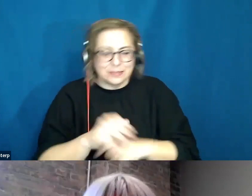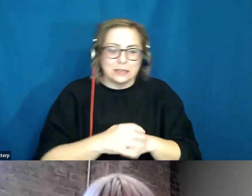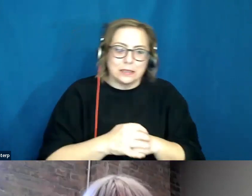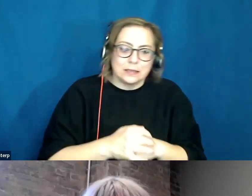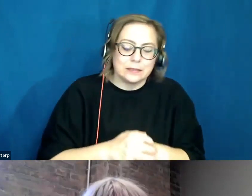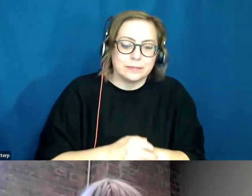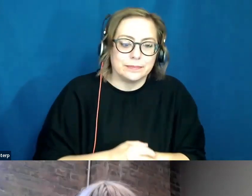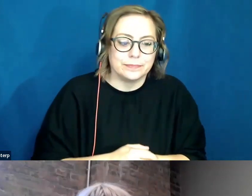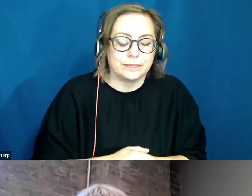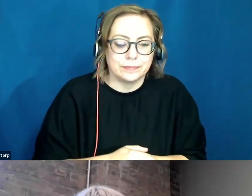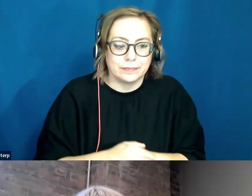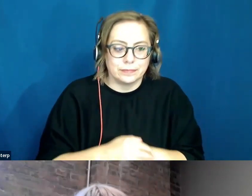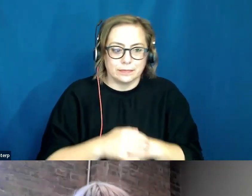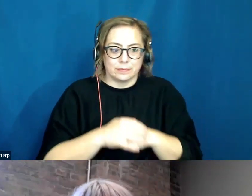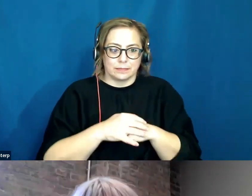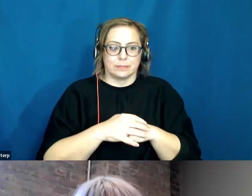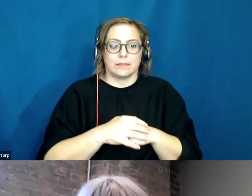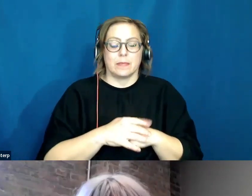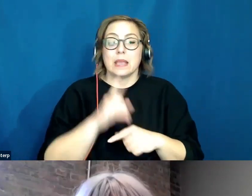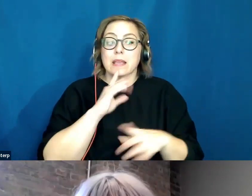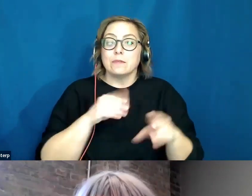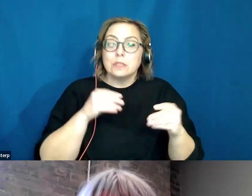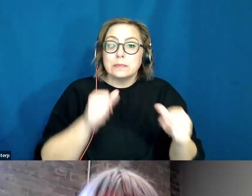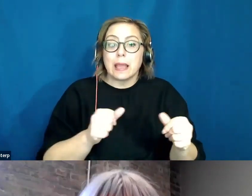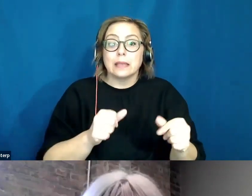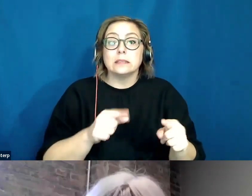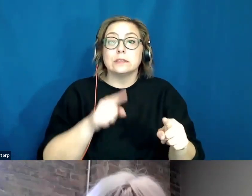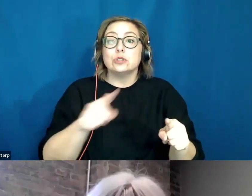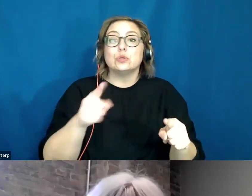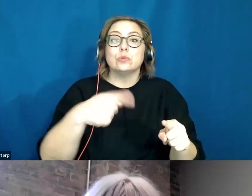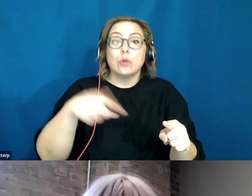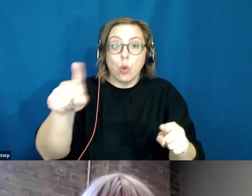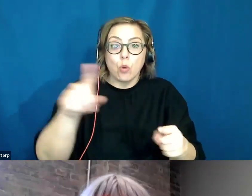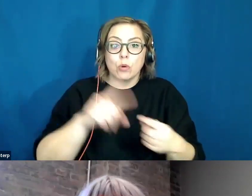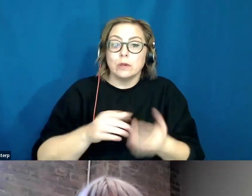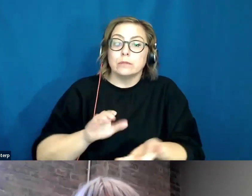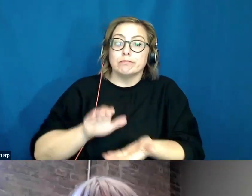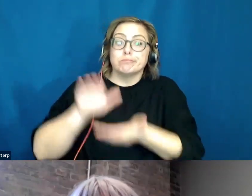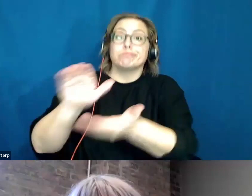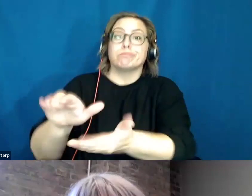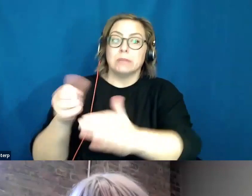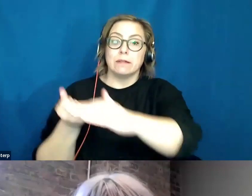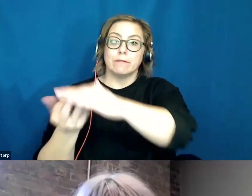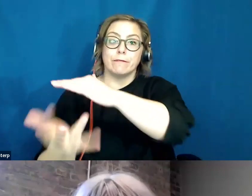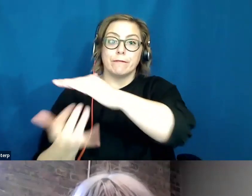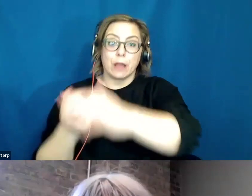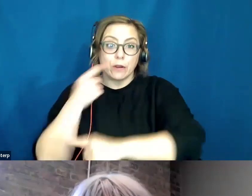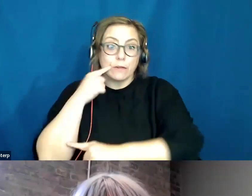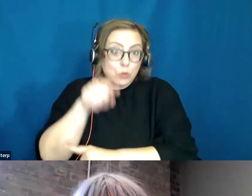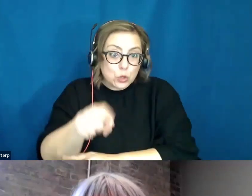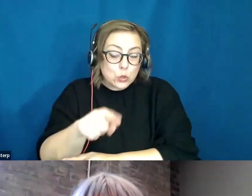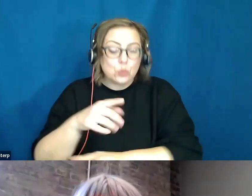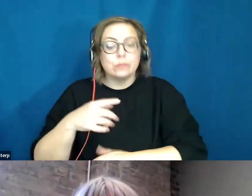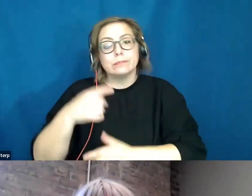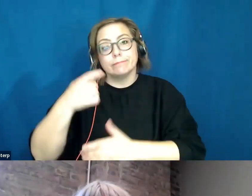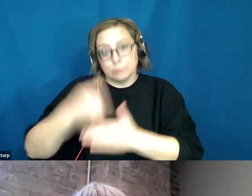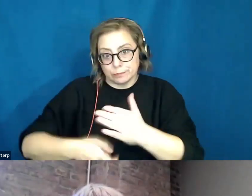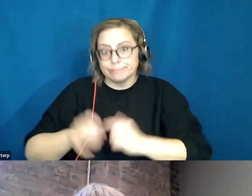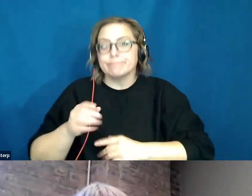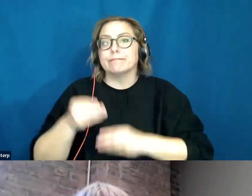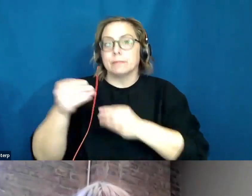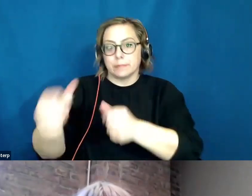you have to spend money to get it fired somewhere else, the cost of that, the cost of your studio